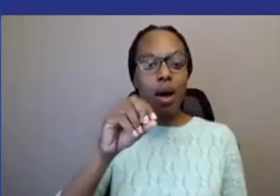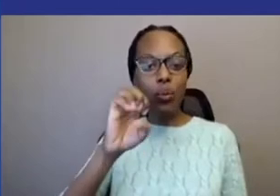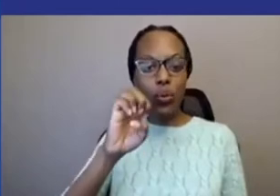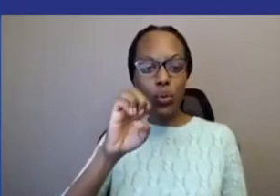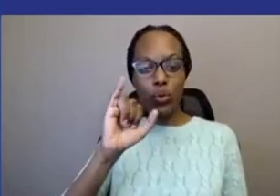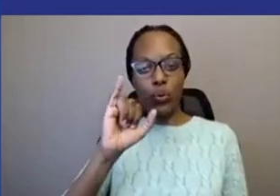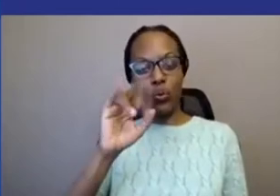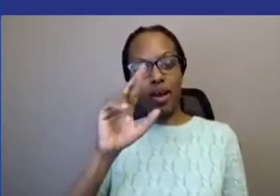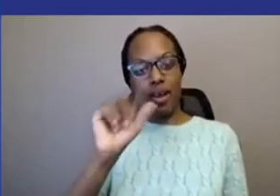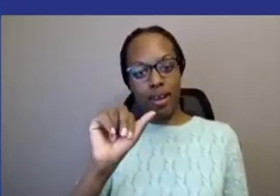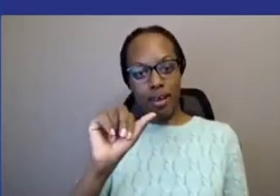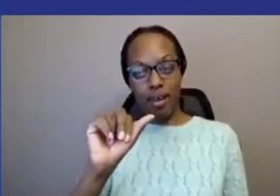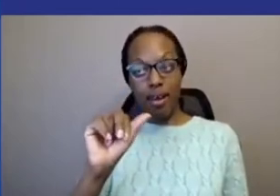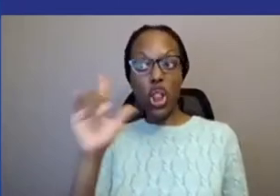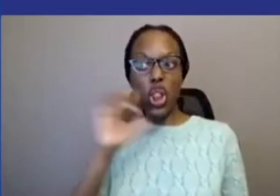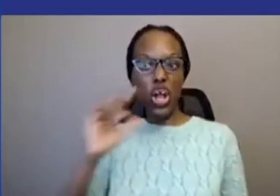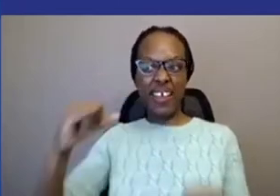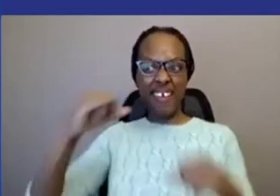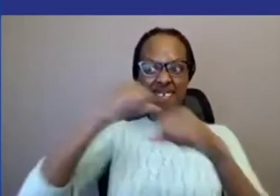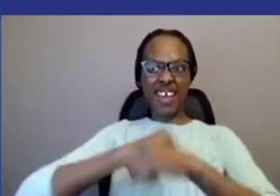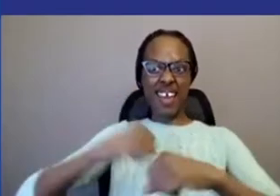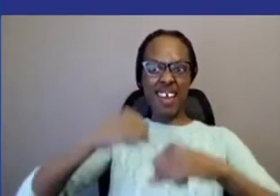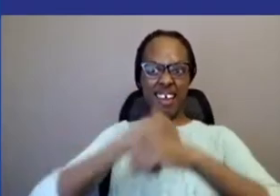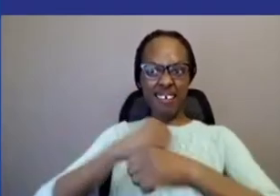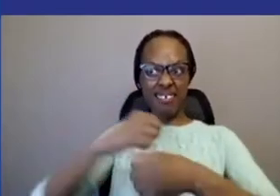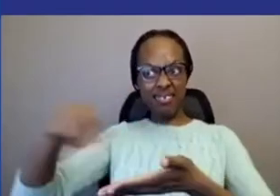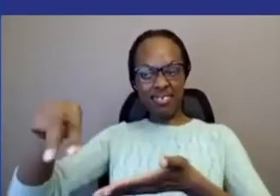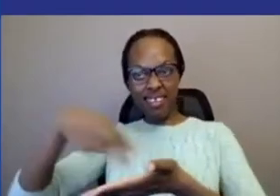entertainment. It was dancing at the same time, and I was hooked.